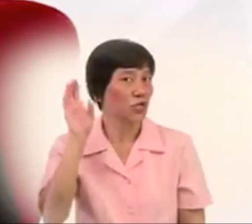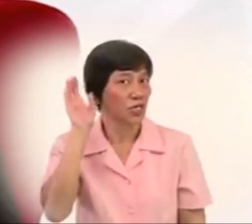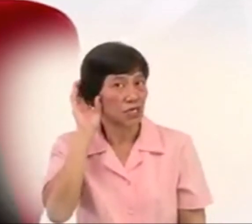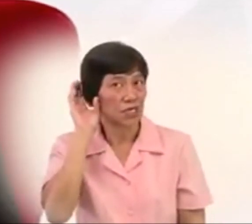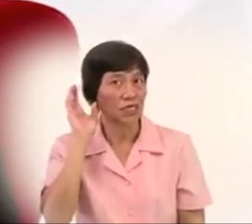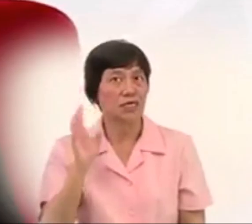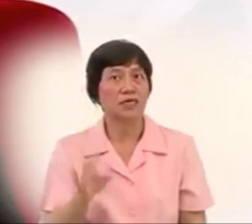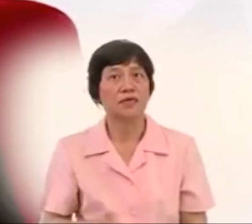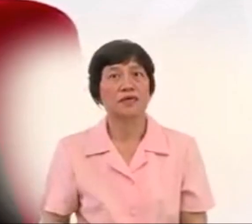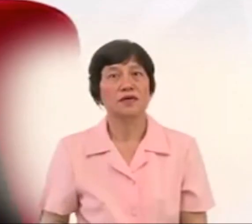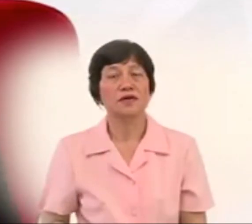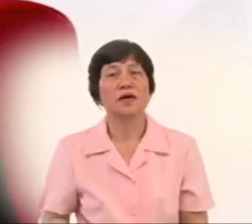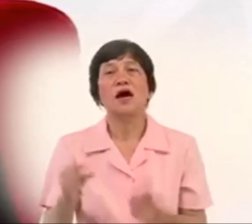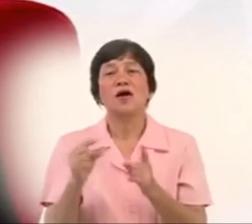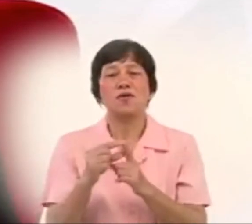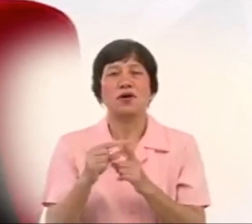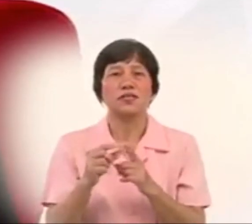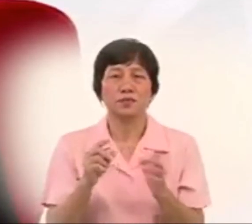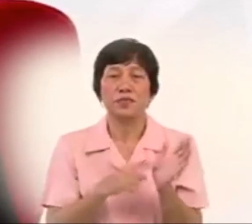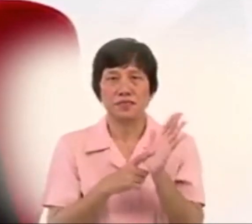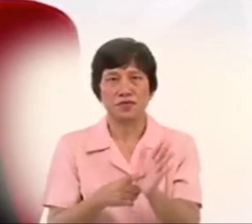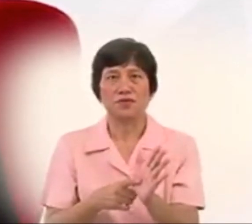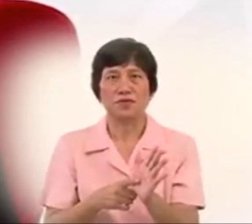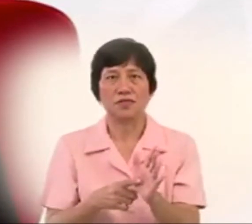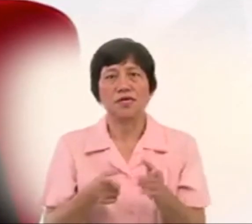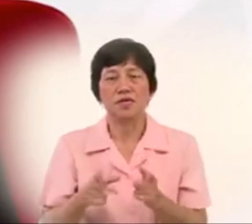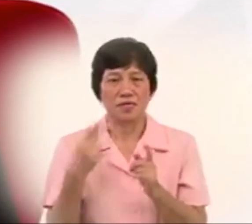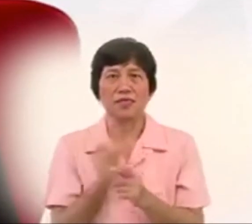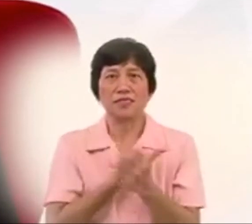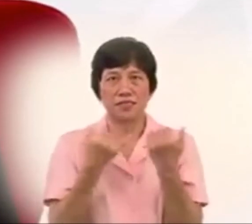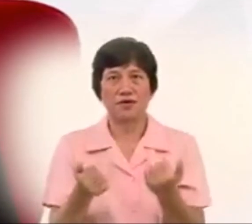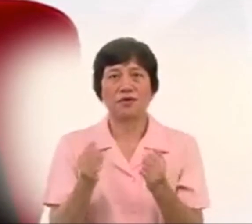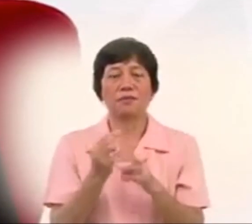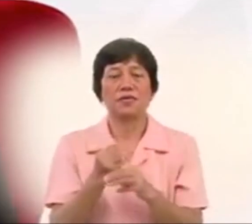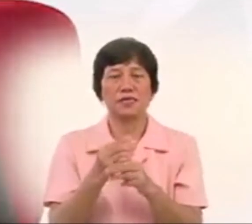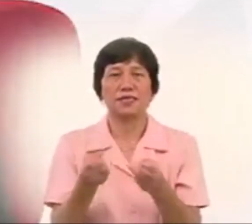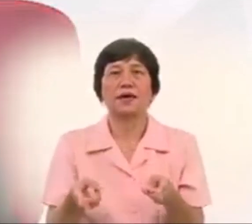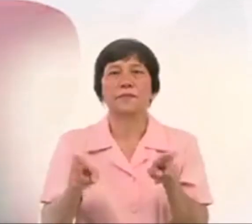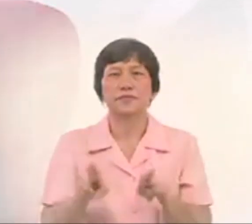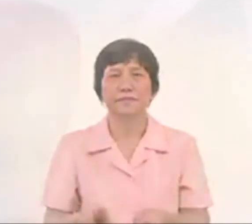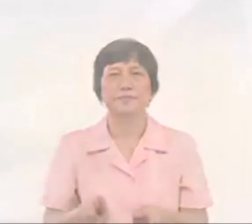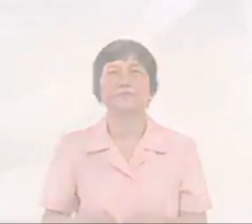hear. The word has been exposed. Let us now fulfill it.